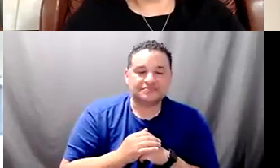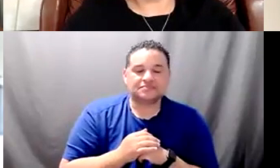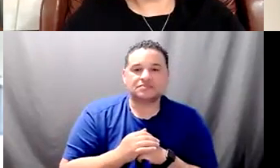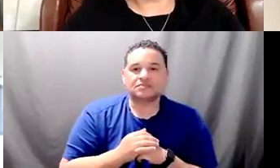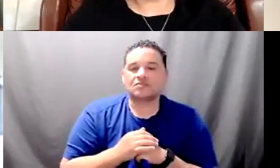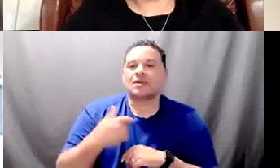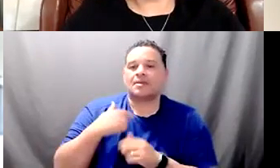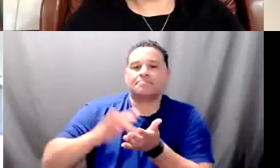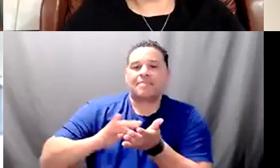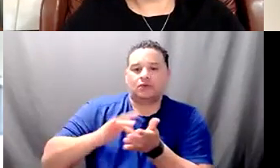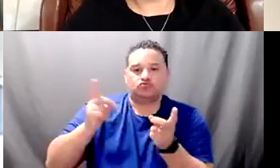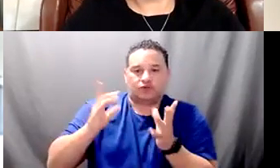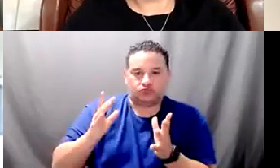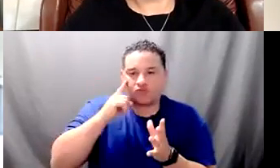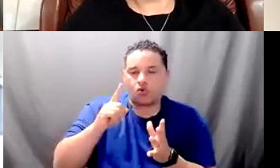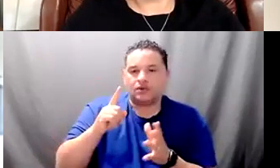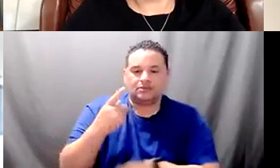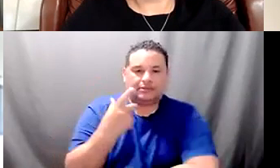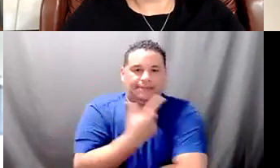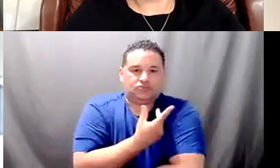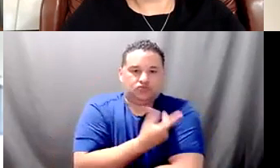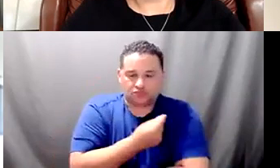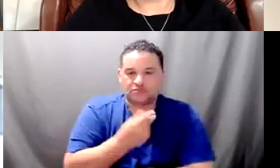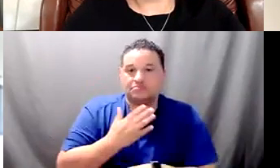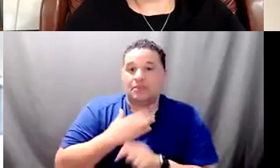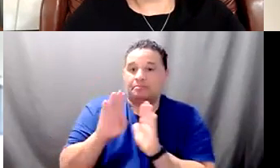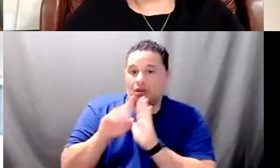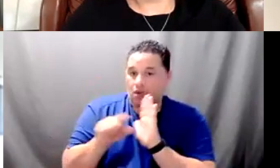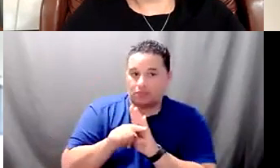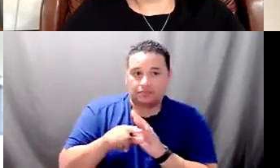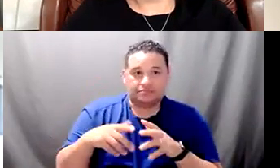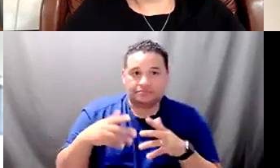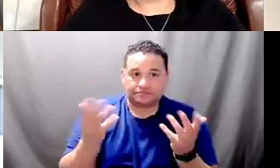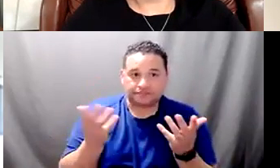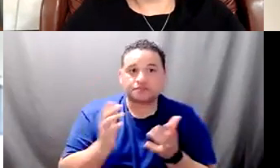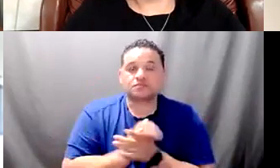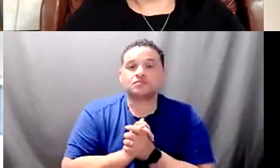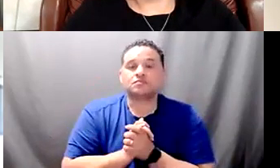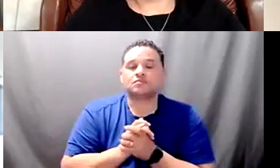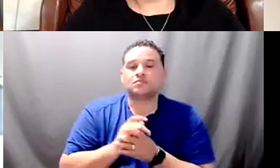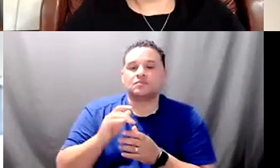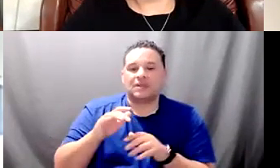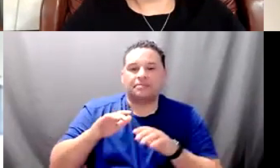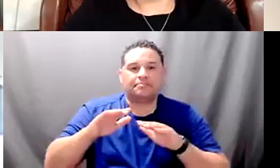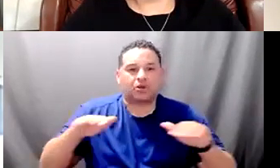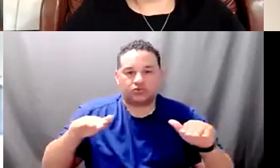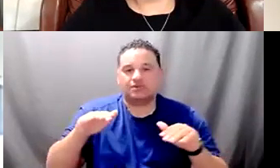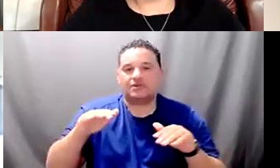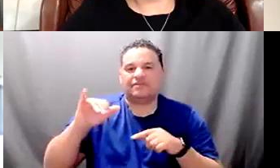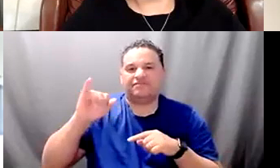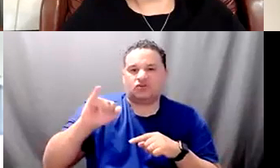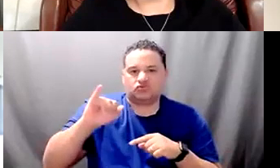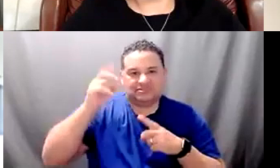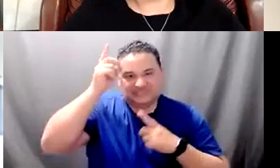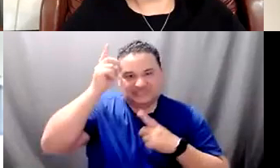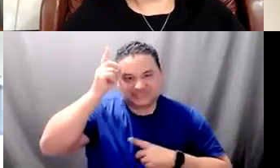I am the medical director for immunizations. My background is I'm a pediatric infectious disease